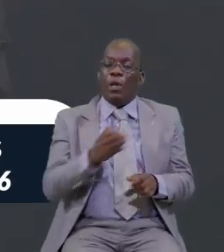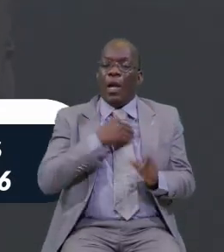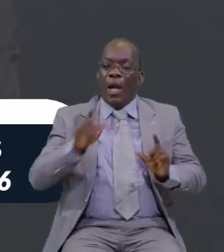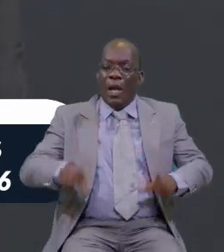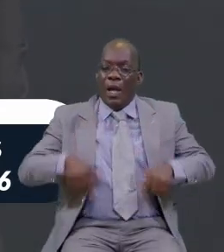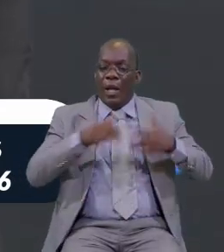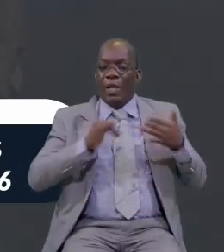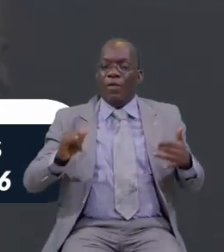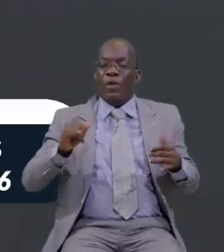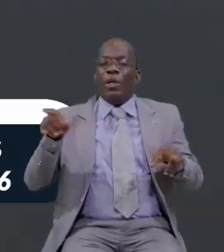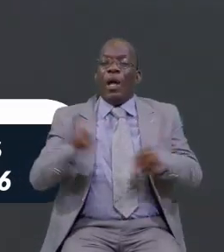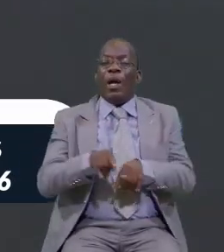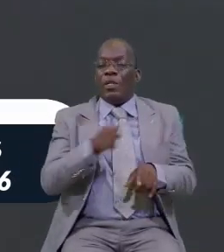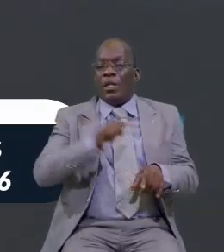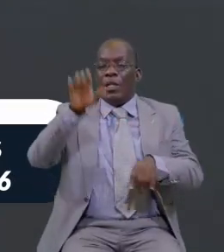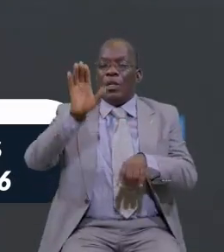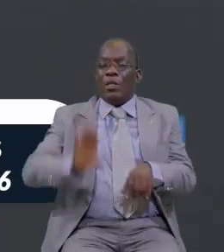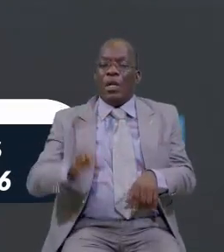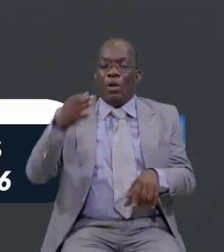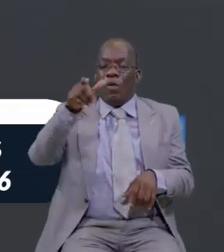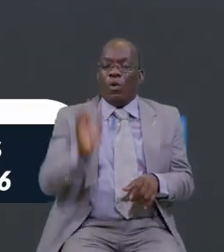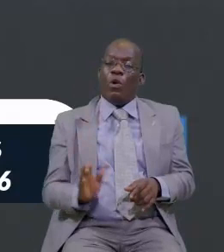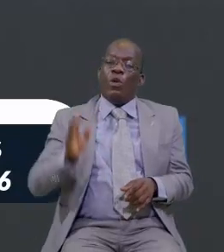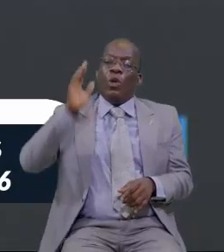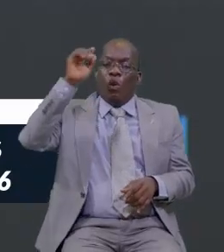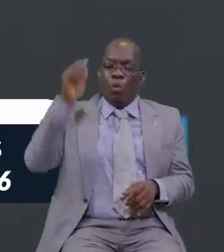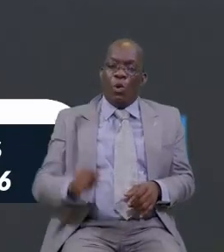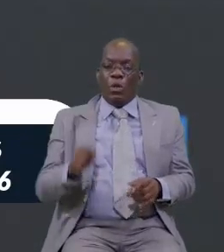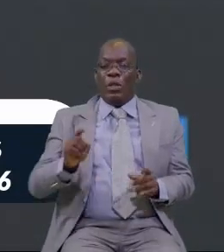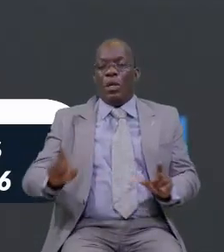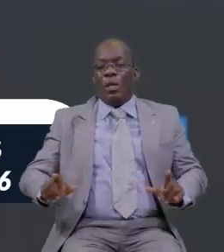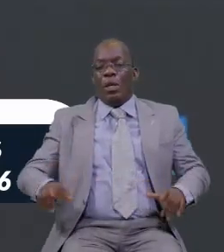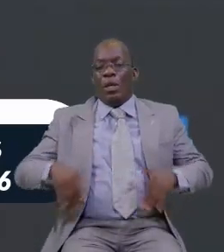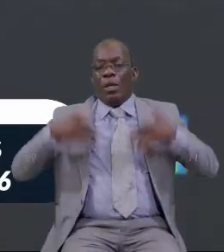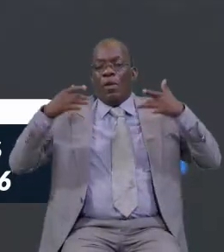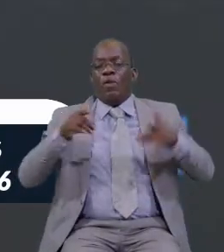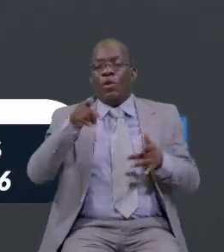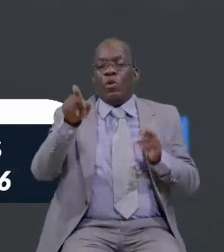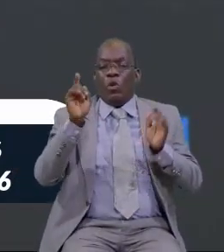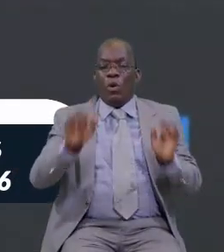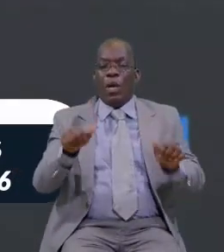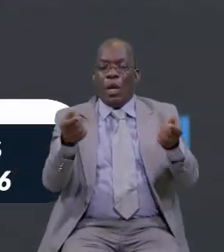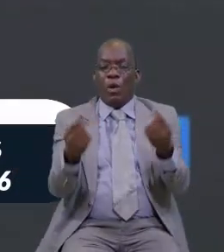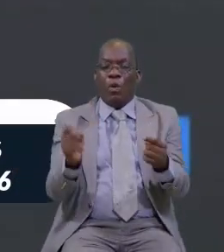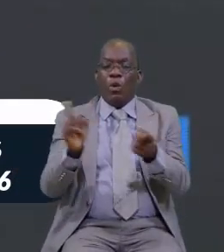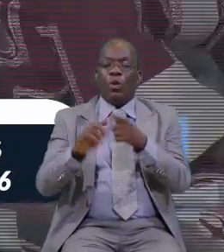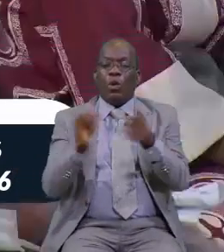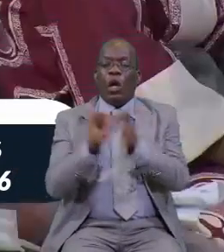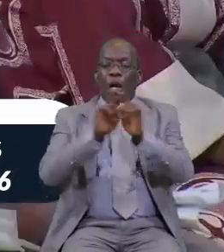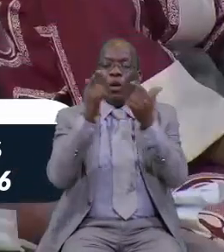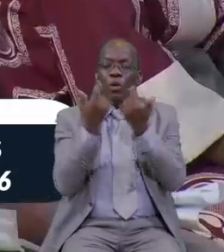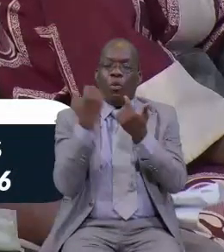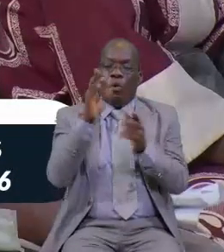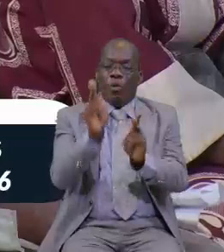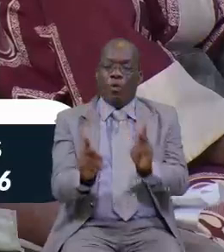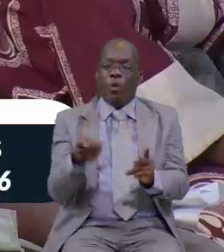child of God ought to live. And then you can come into that group of people, the little children, the